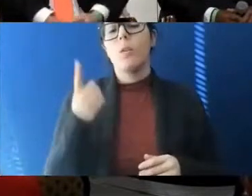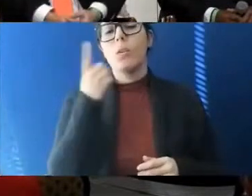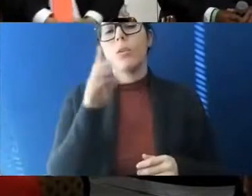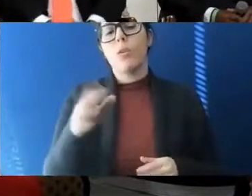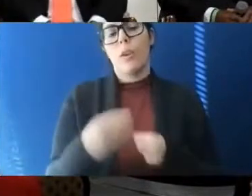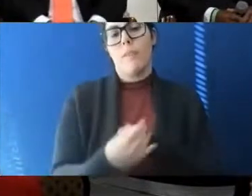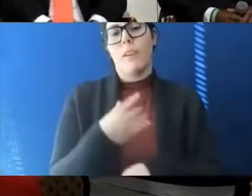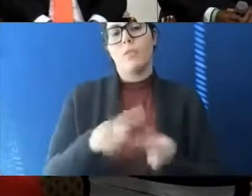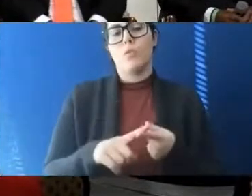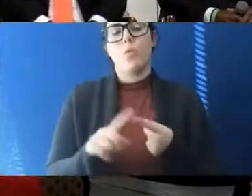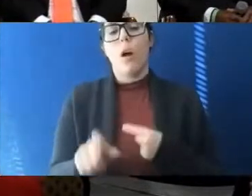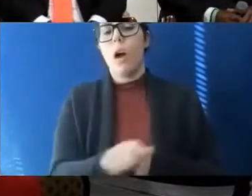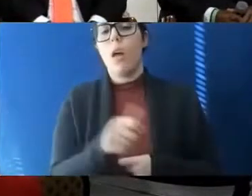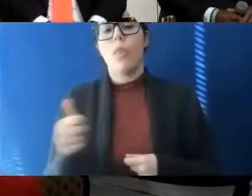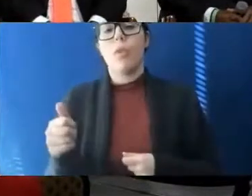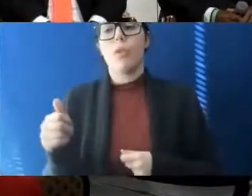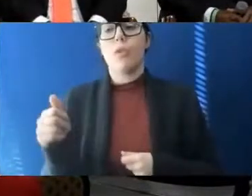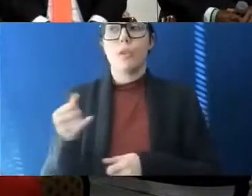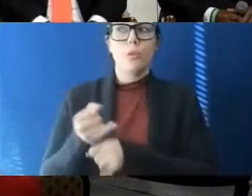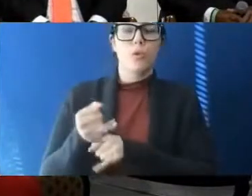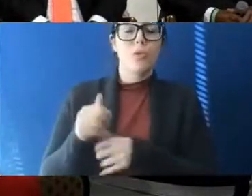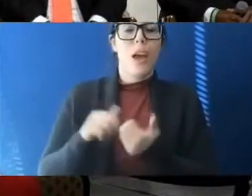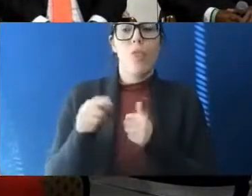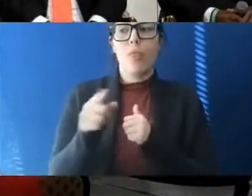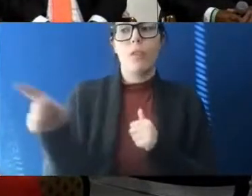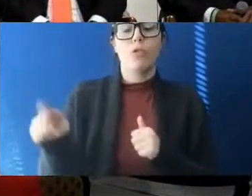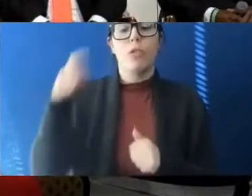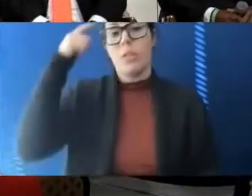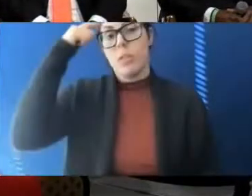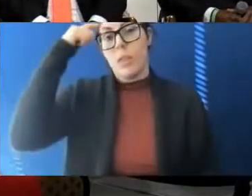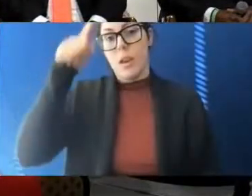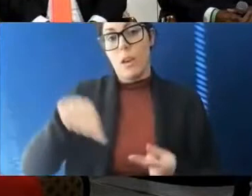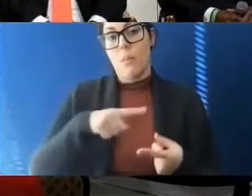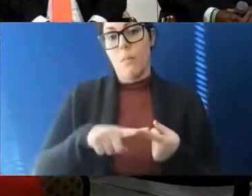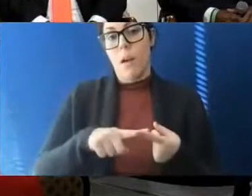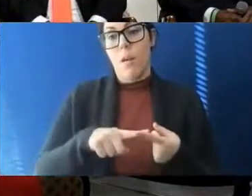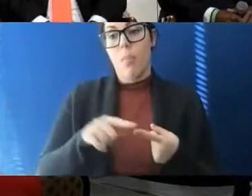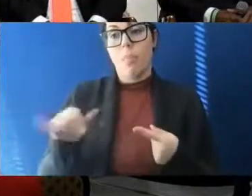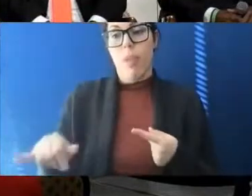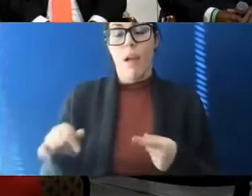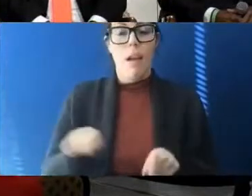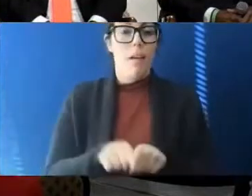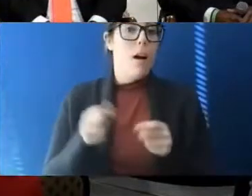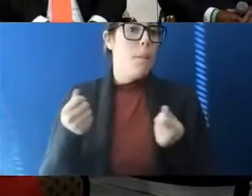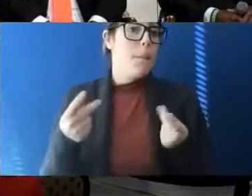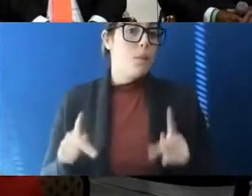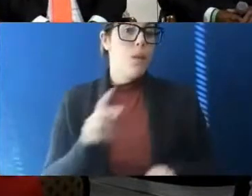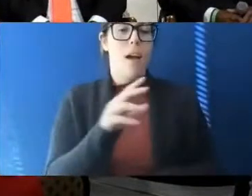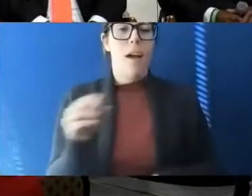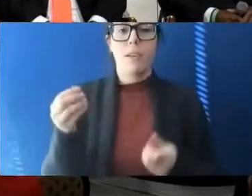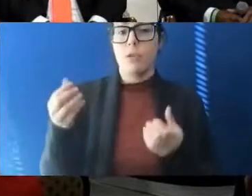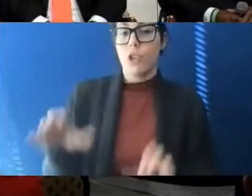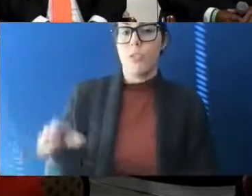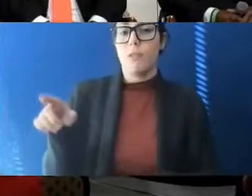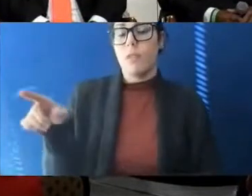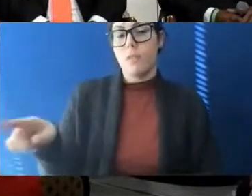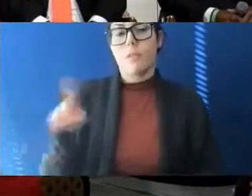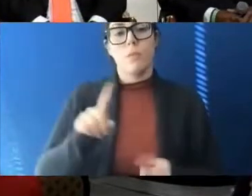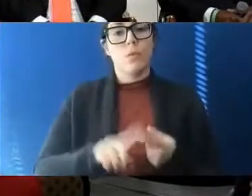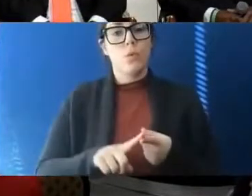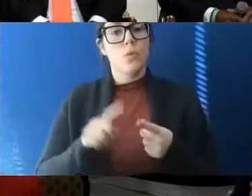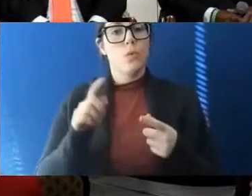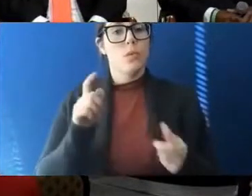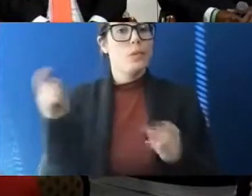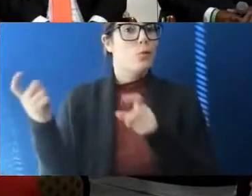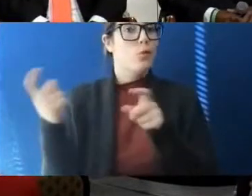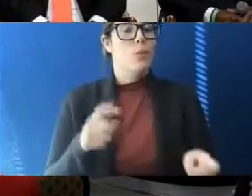financial institutions in terms of how they should think about this as both an opportunity and a chance for them to